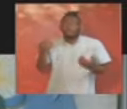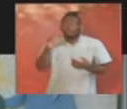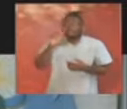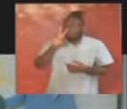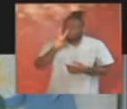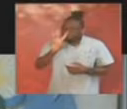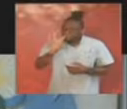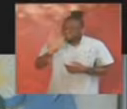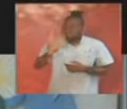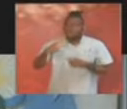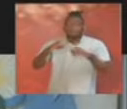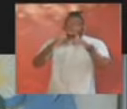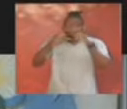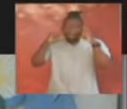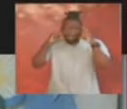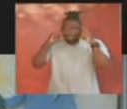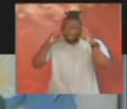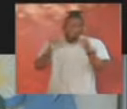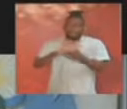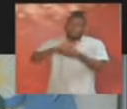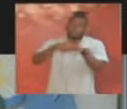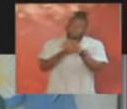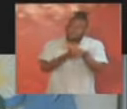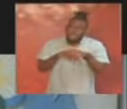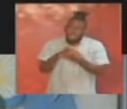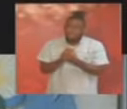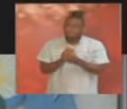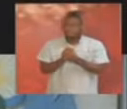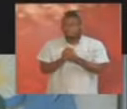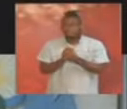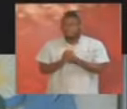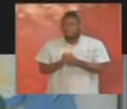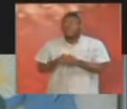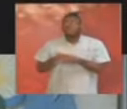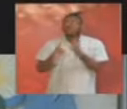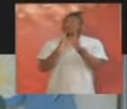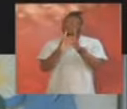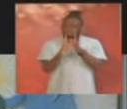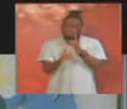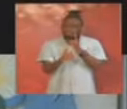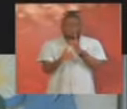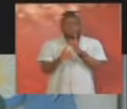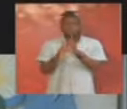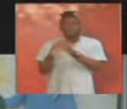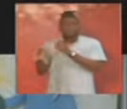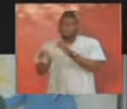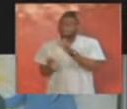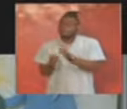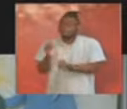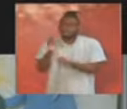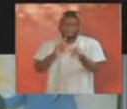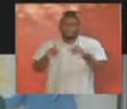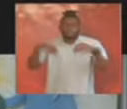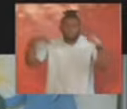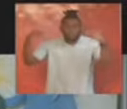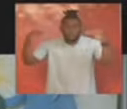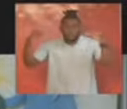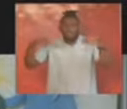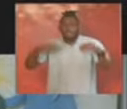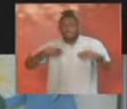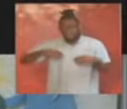mouth, wash your hands frequently, especially when you go into establishments. Most establishments have hand washing stations. If they don't,